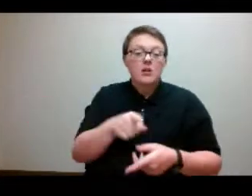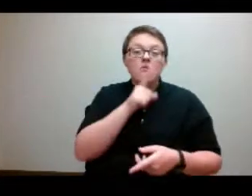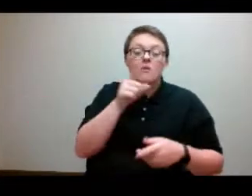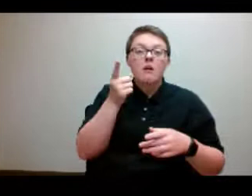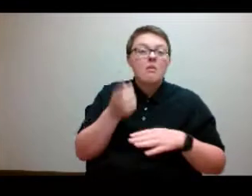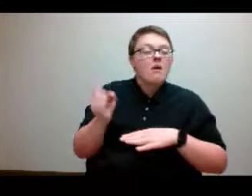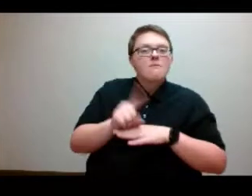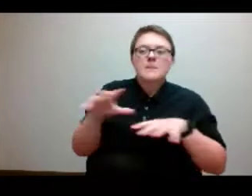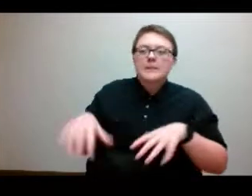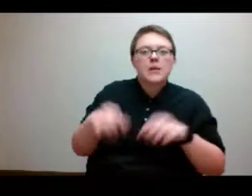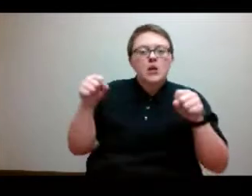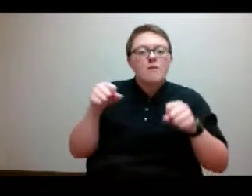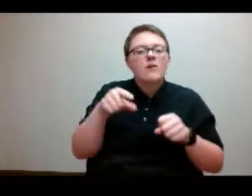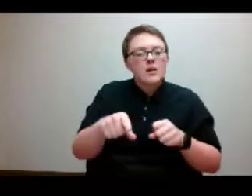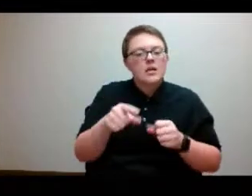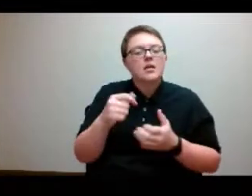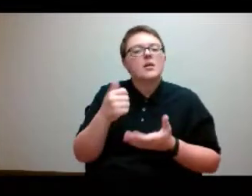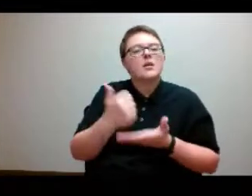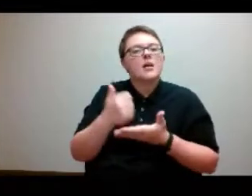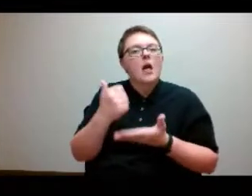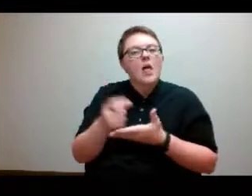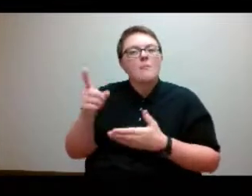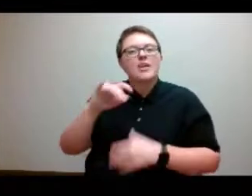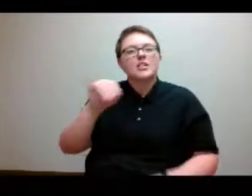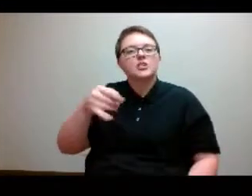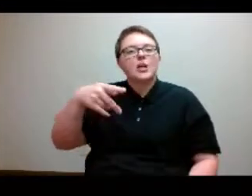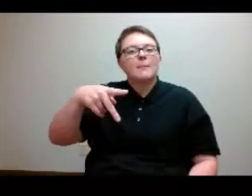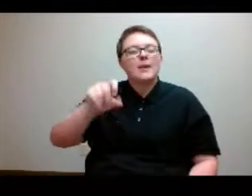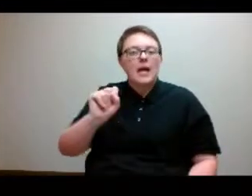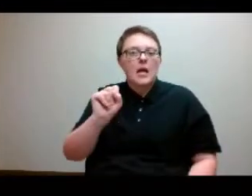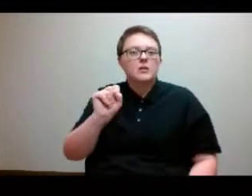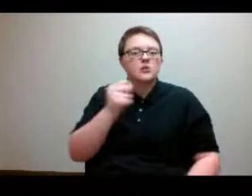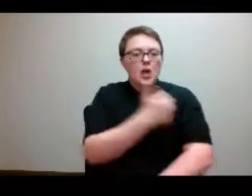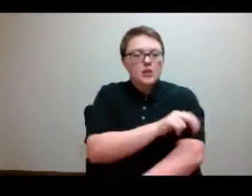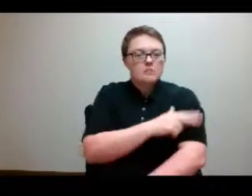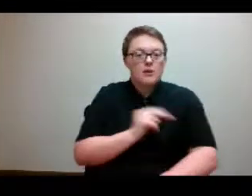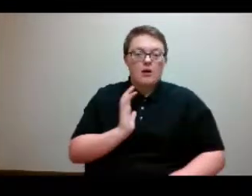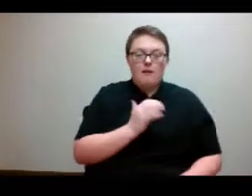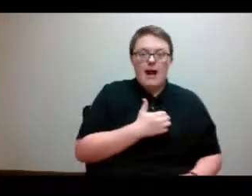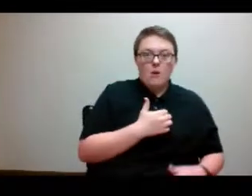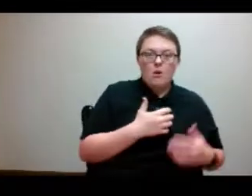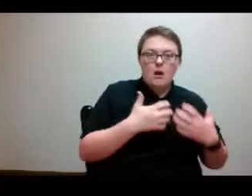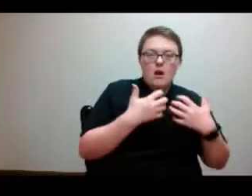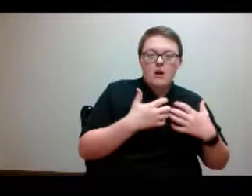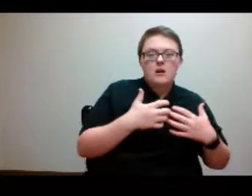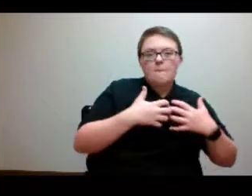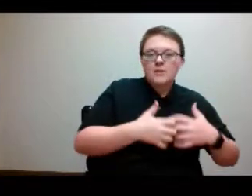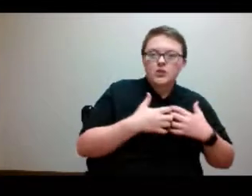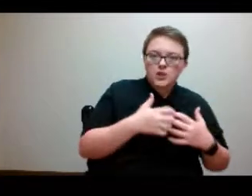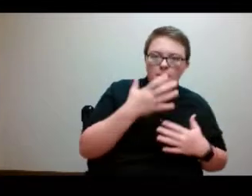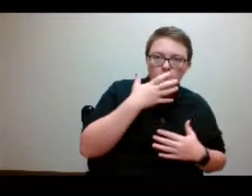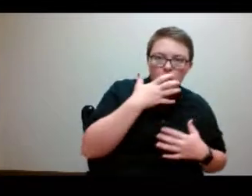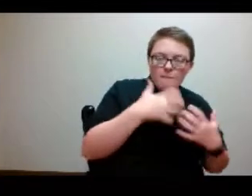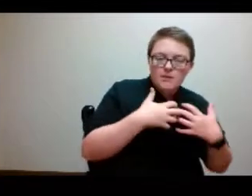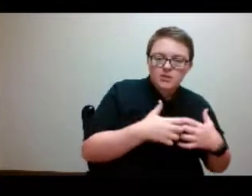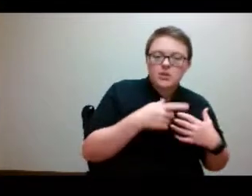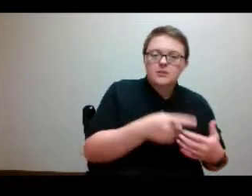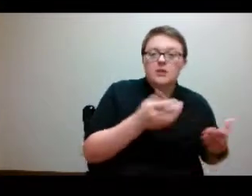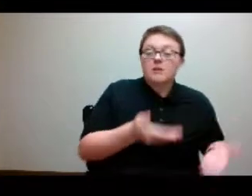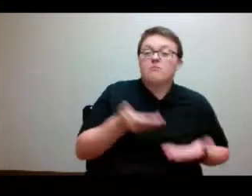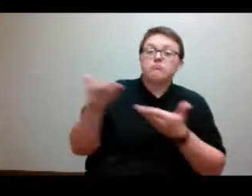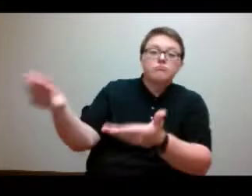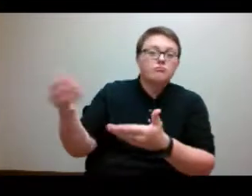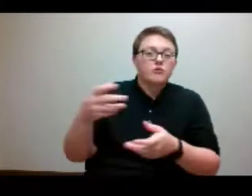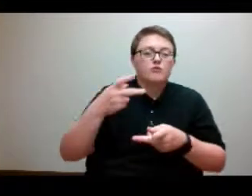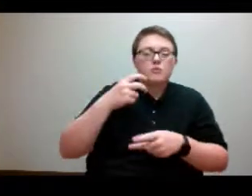JPS Hospital to loan them our much needed ventilators during their surge period. In the process, he was front and center serving the community with this effort and